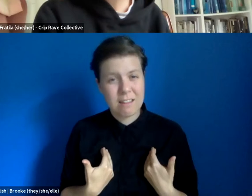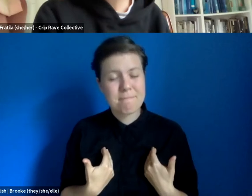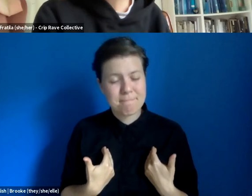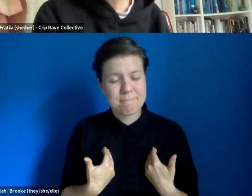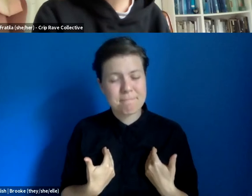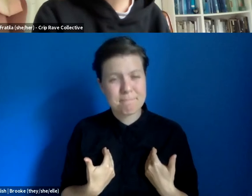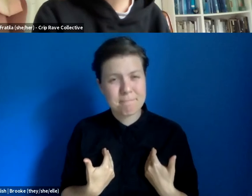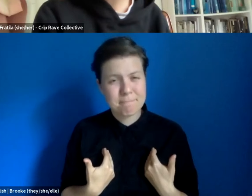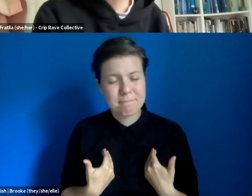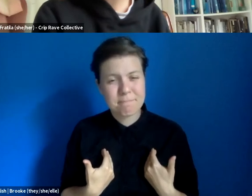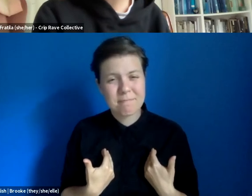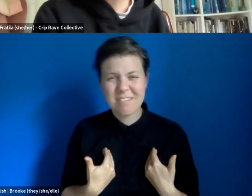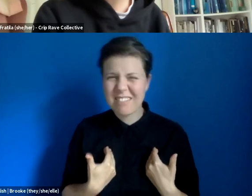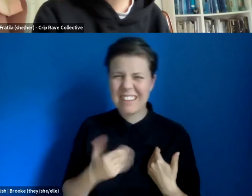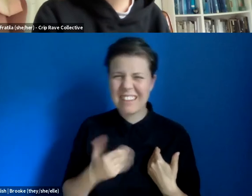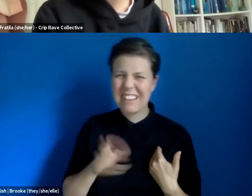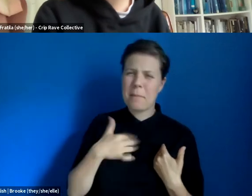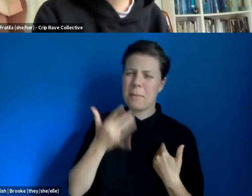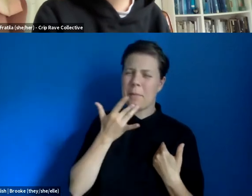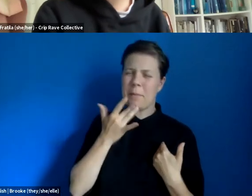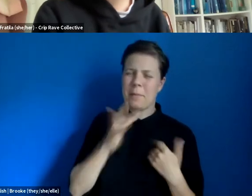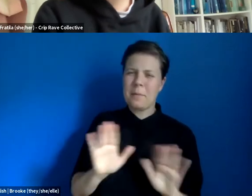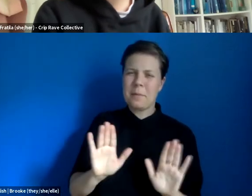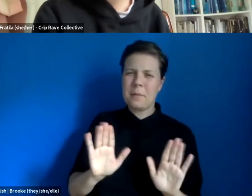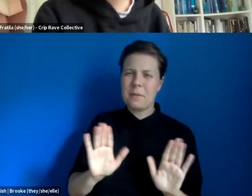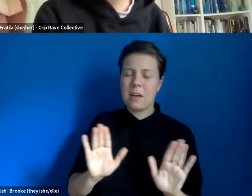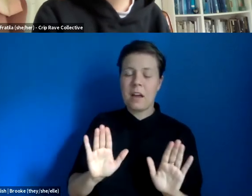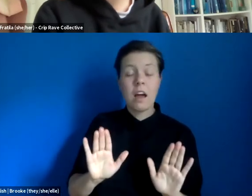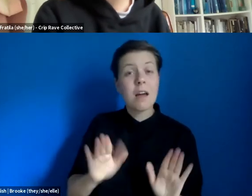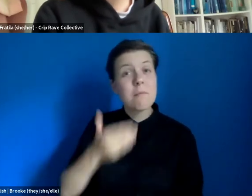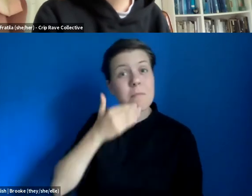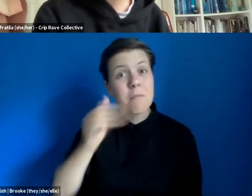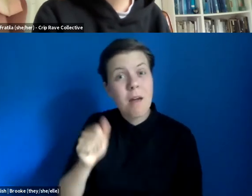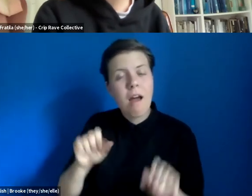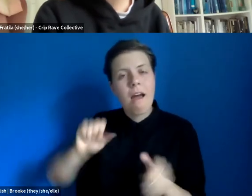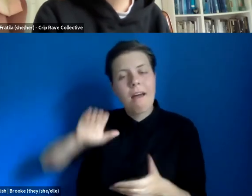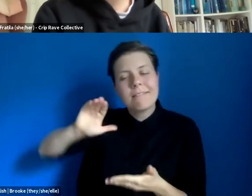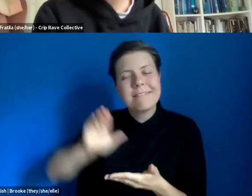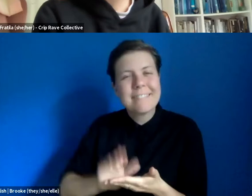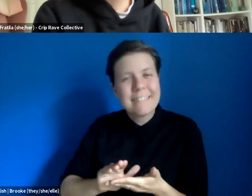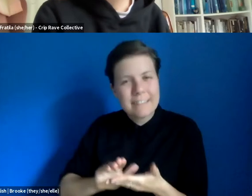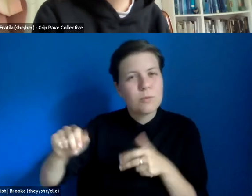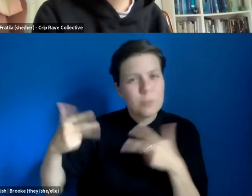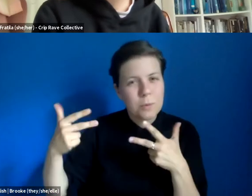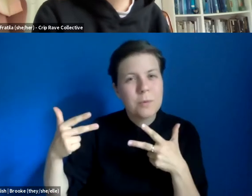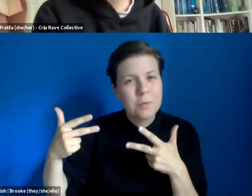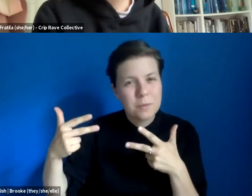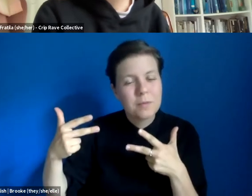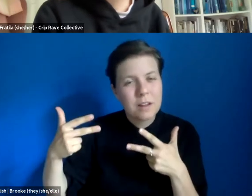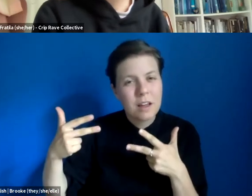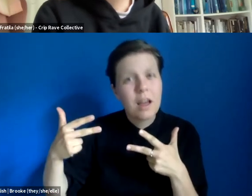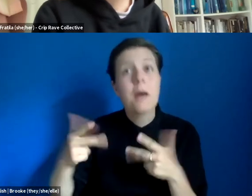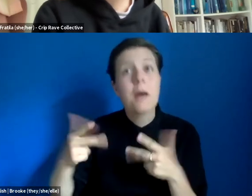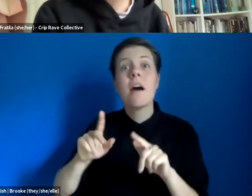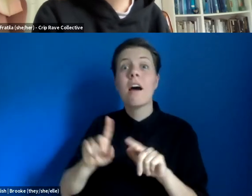to do this way, we're able to at least reduce or remove some of the barriers related to